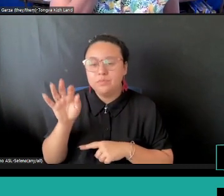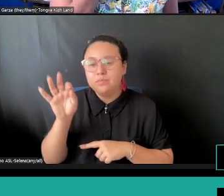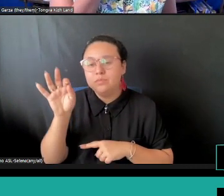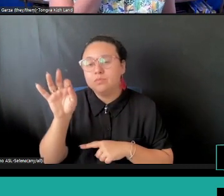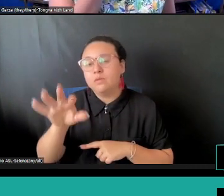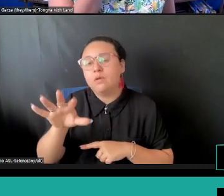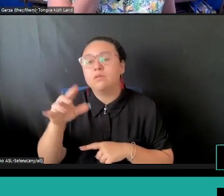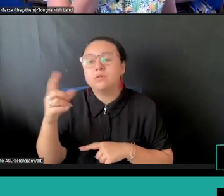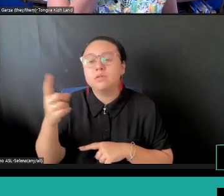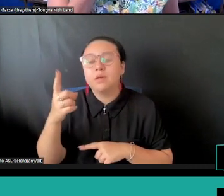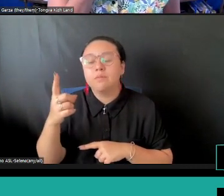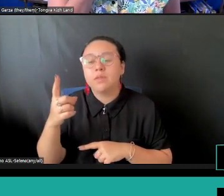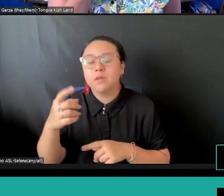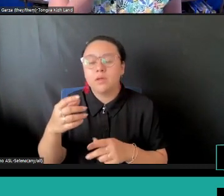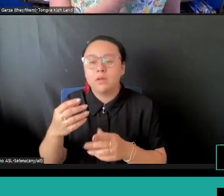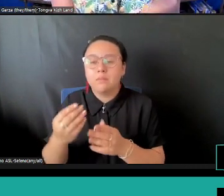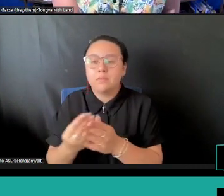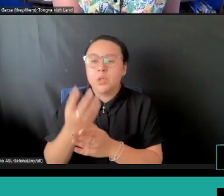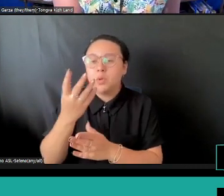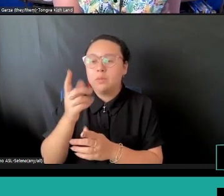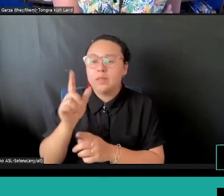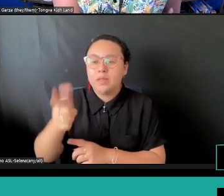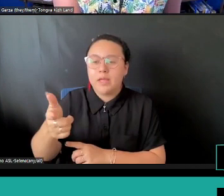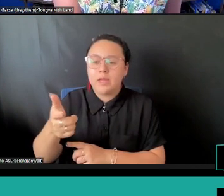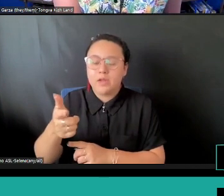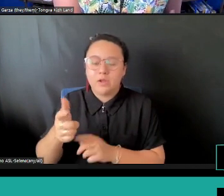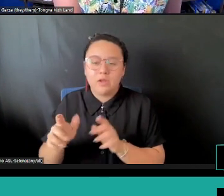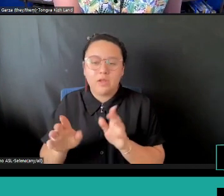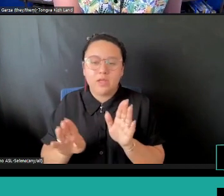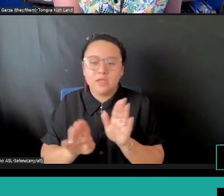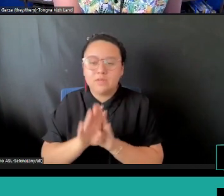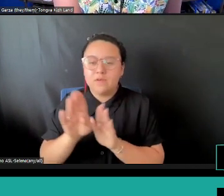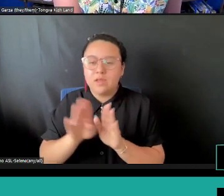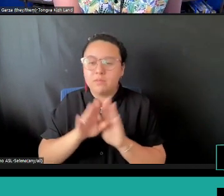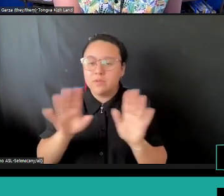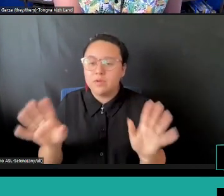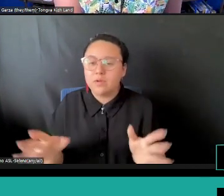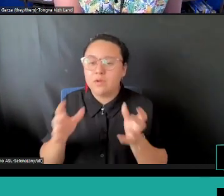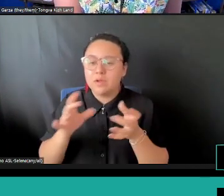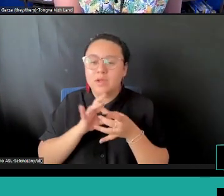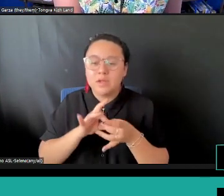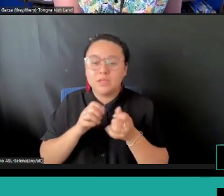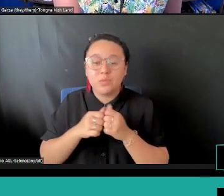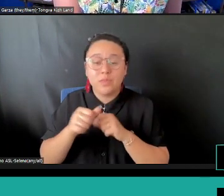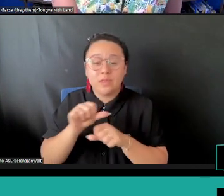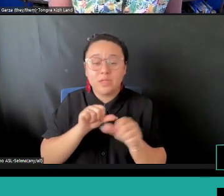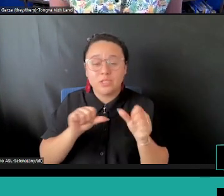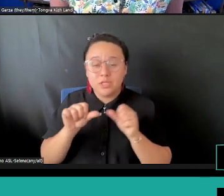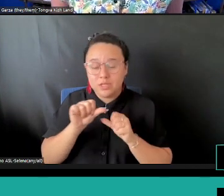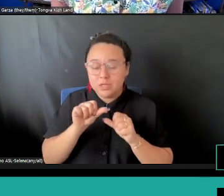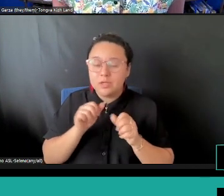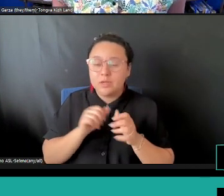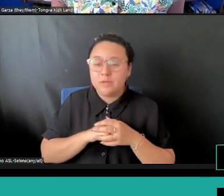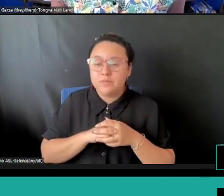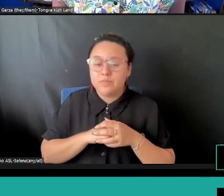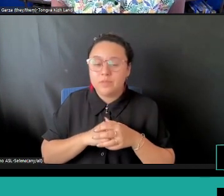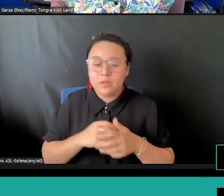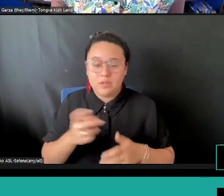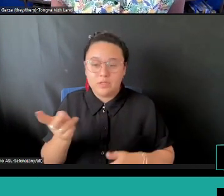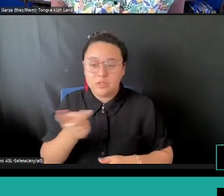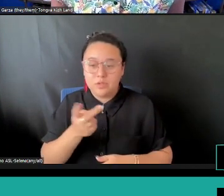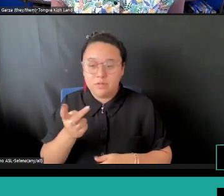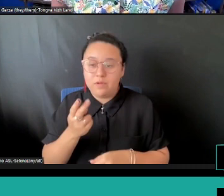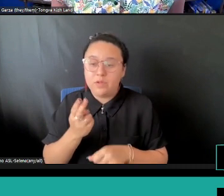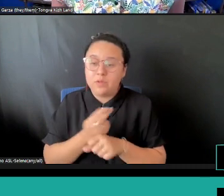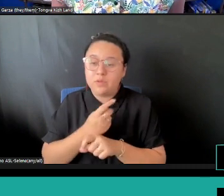of later, and connections with one another. And so I'm also noting that we're talking, many of both of you have used